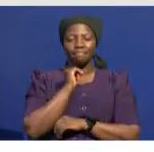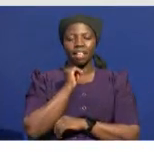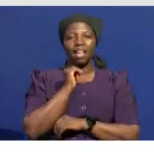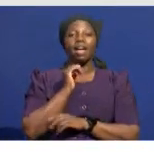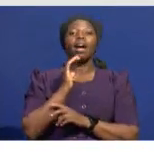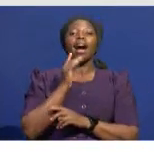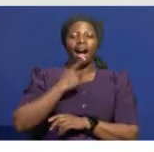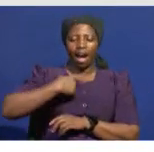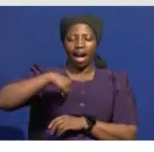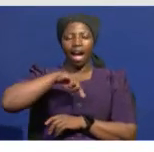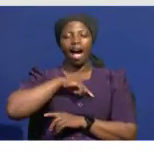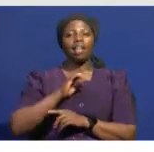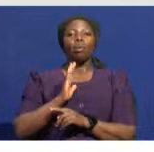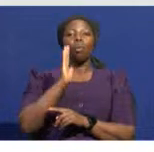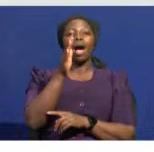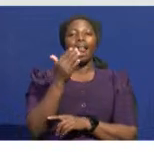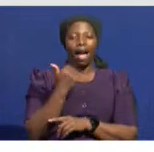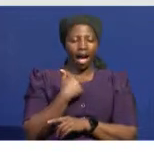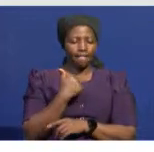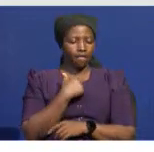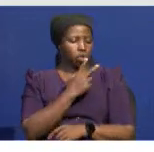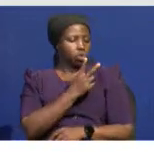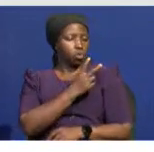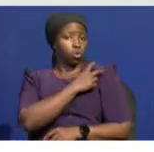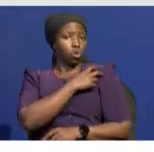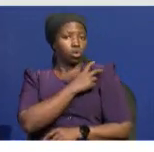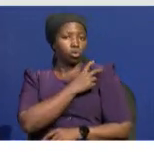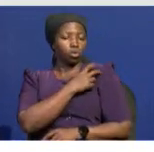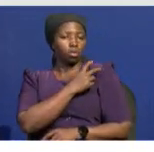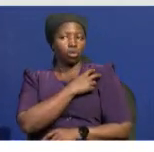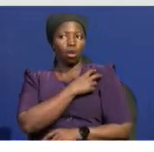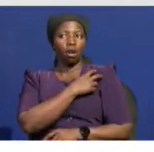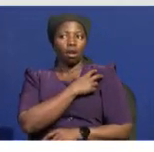that we are going to have consultations